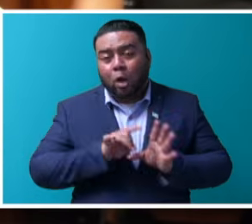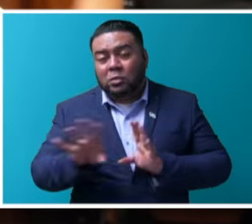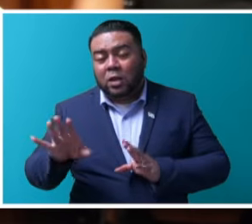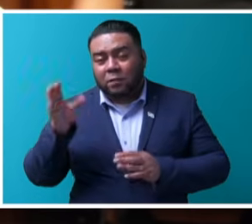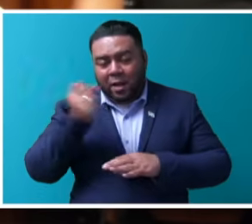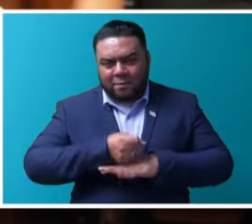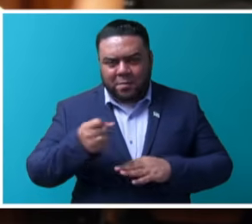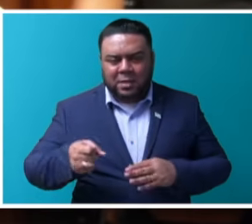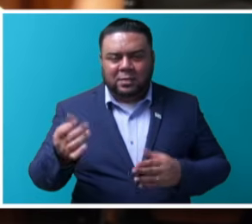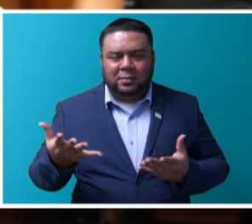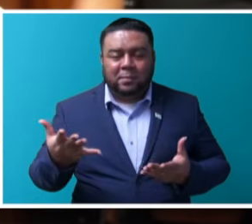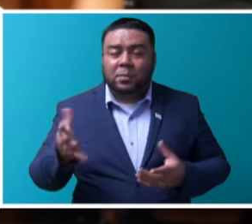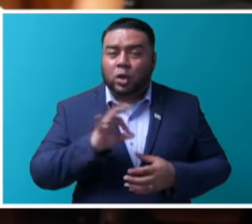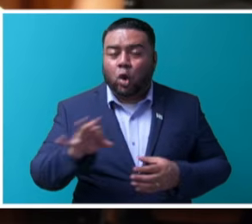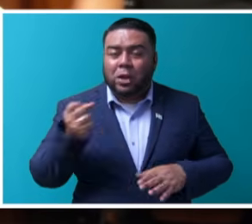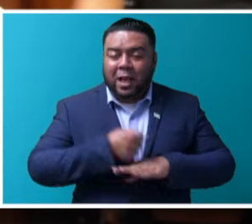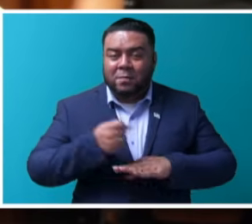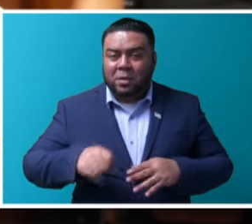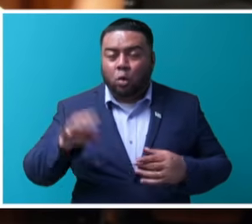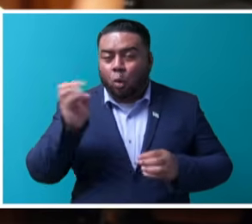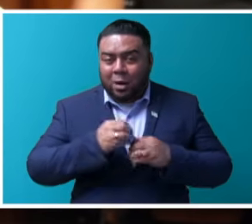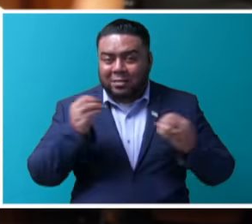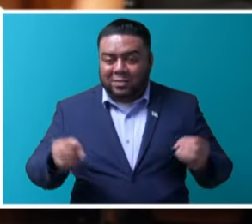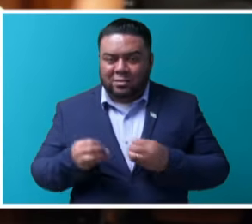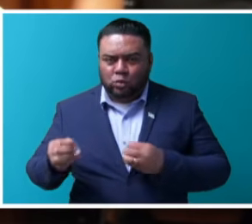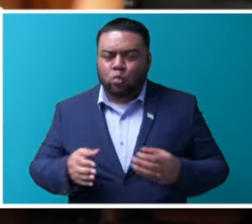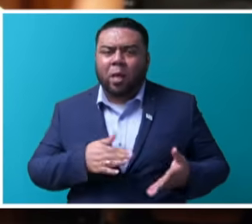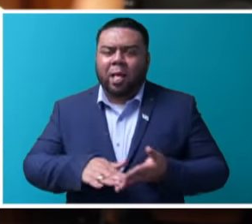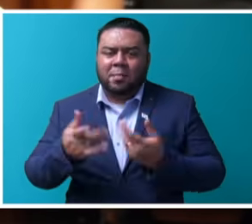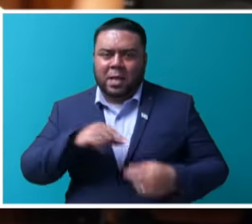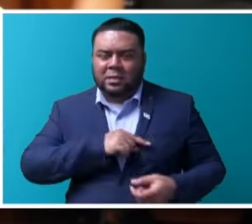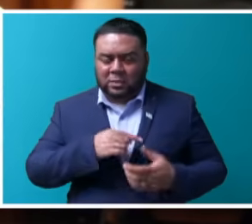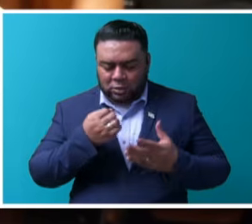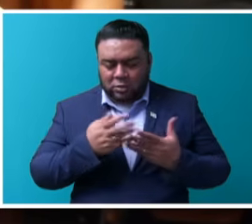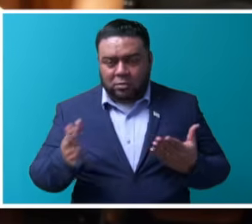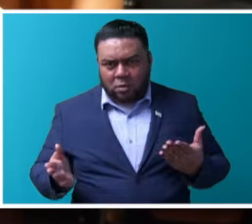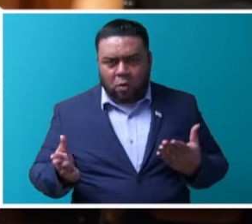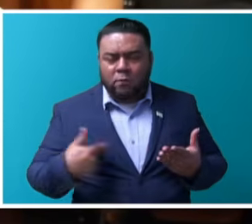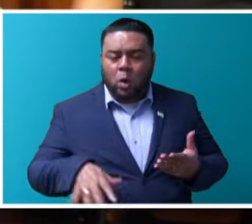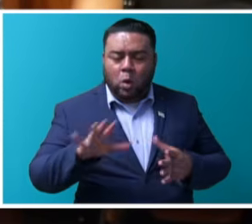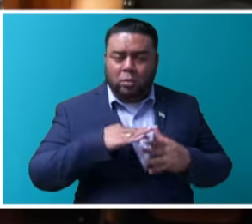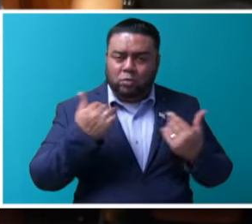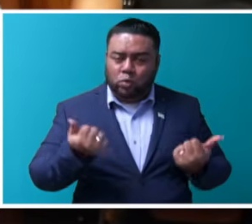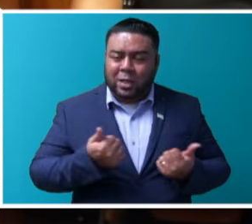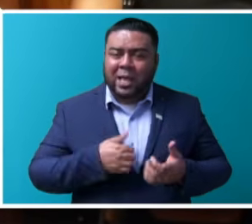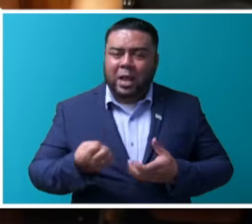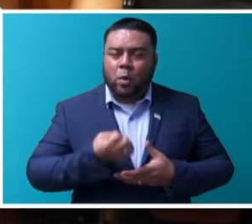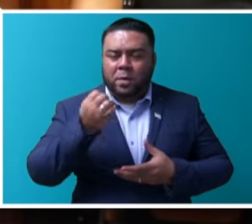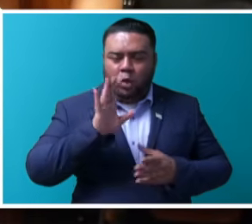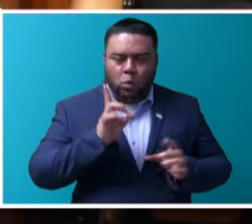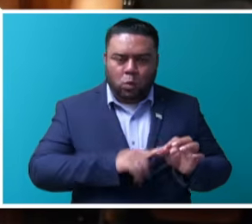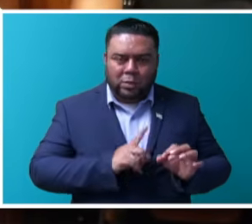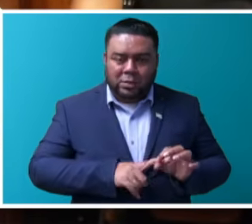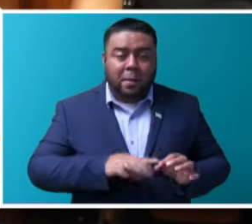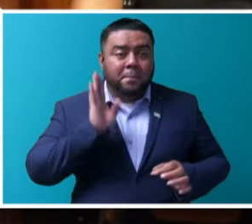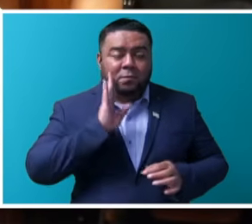investors, employers, and non-government organizations to help us achieve our social and economic goals. Mr. Speaker, before